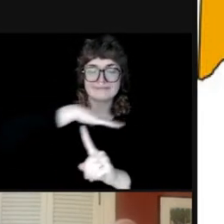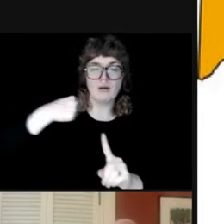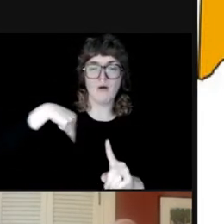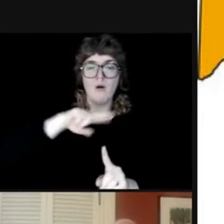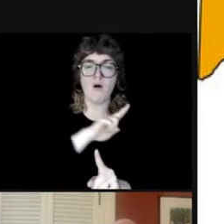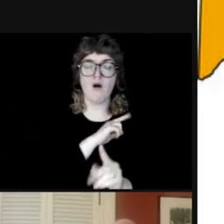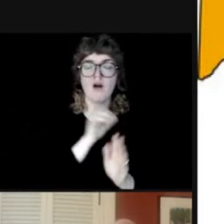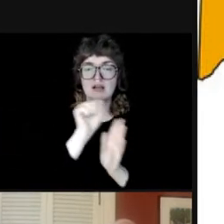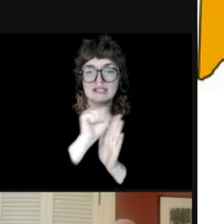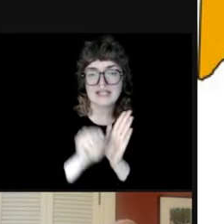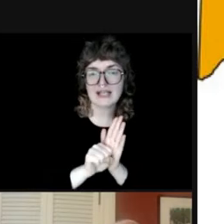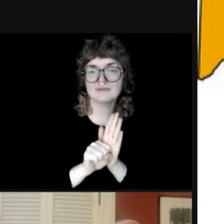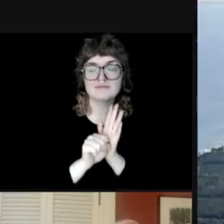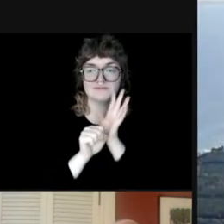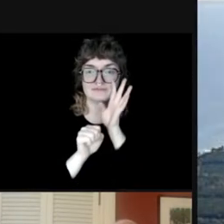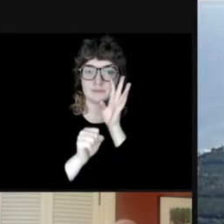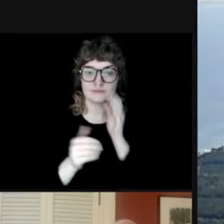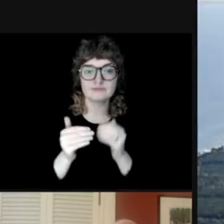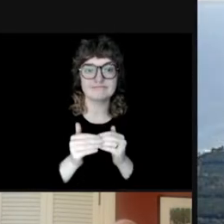Let's go to the next slide.